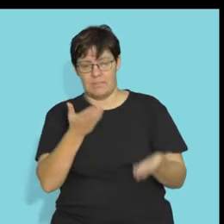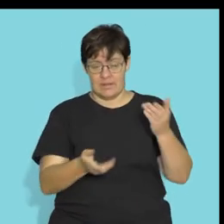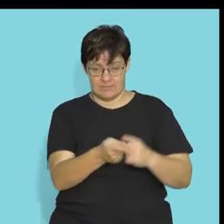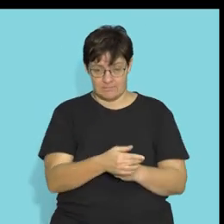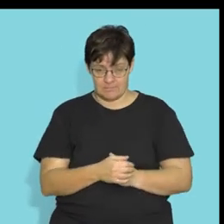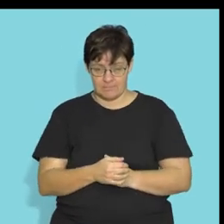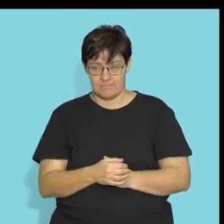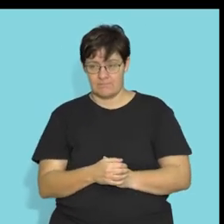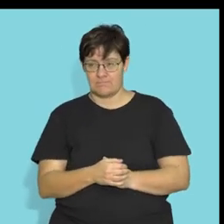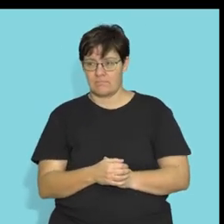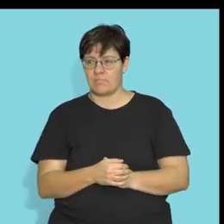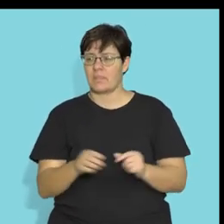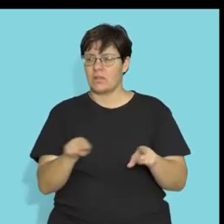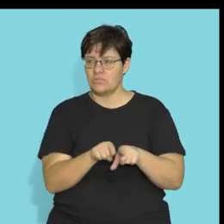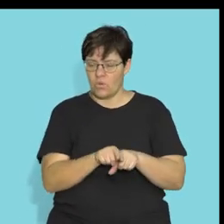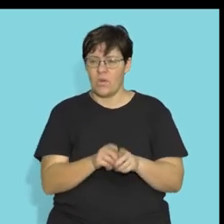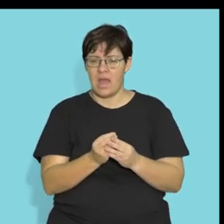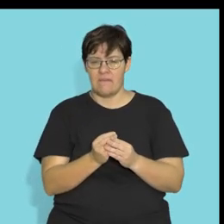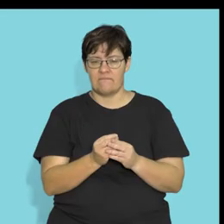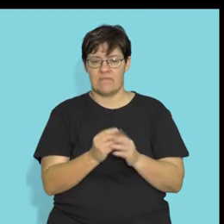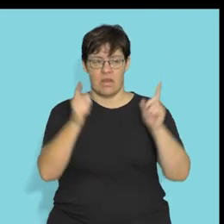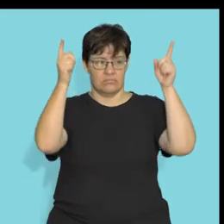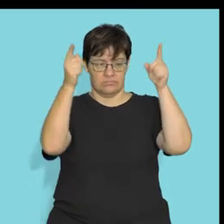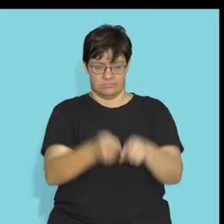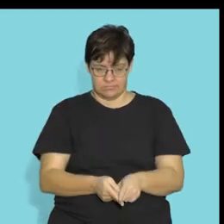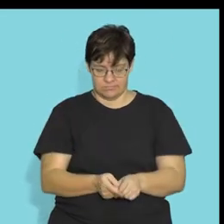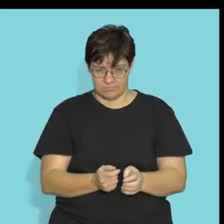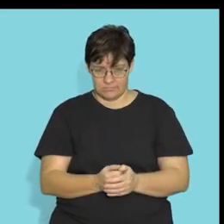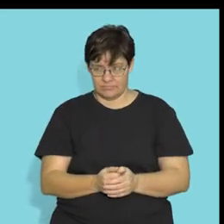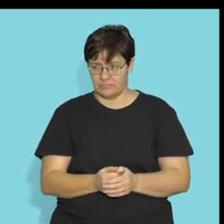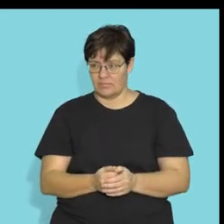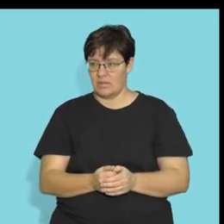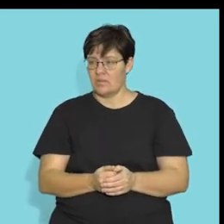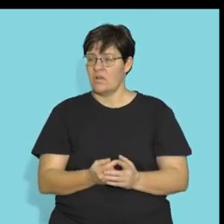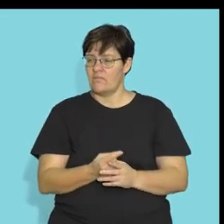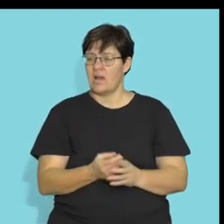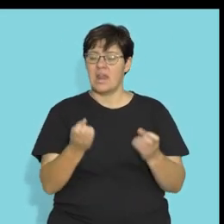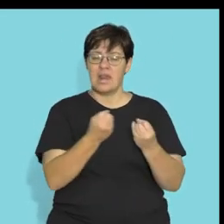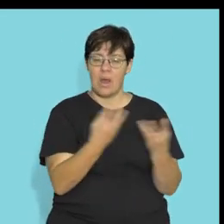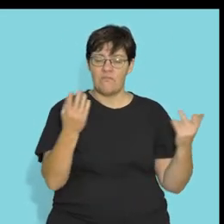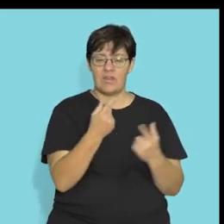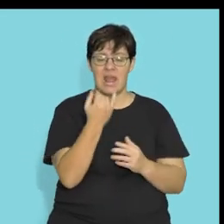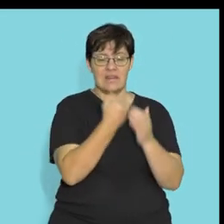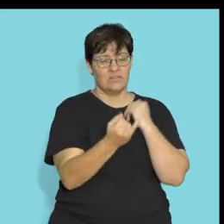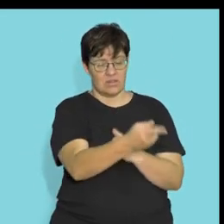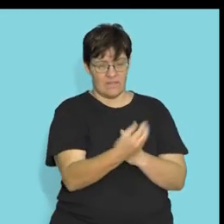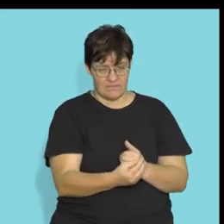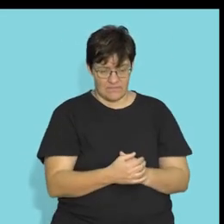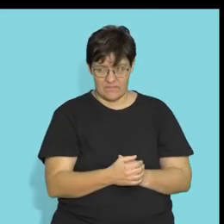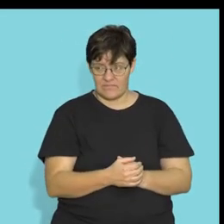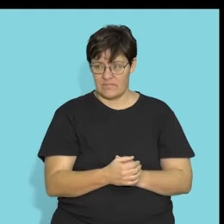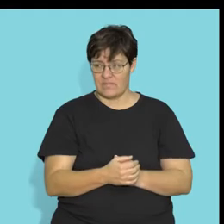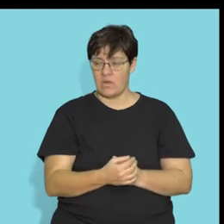pyramid. We also have pyramids that are inverted. As I mentioned, if we're counting the number of individuals, in this